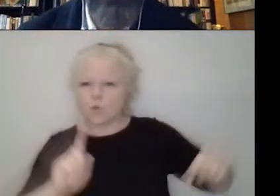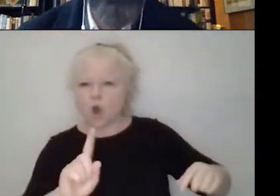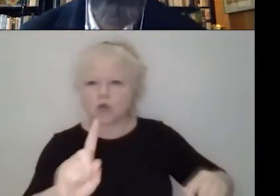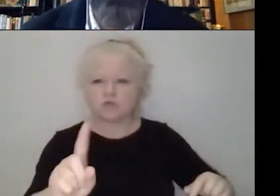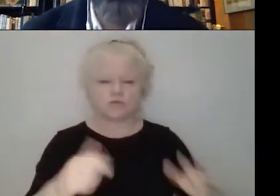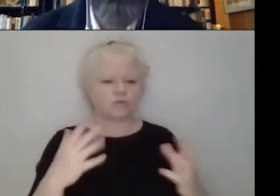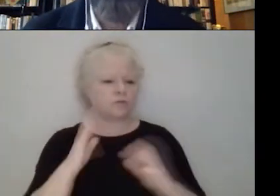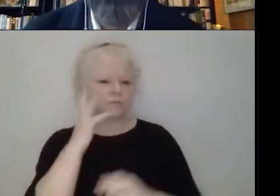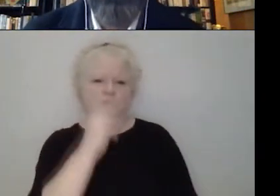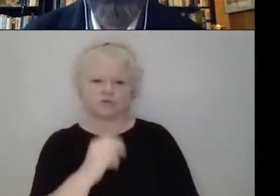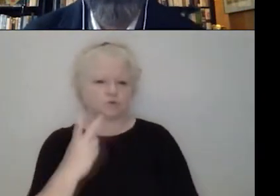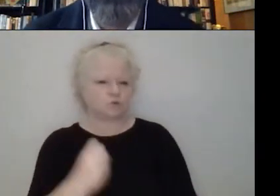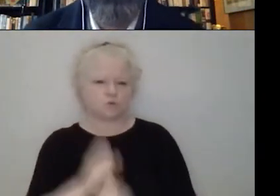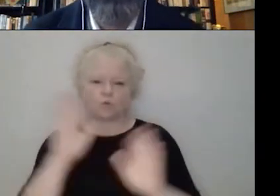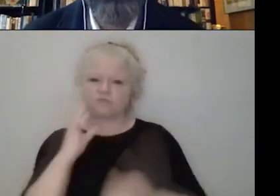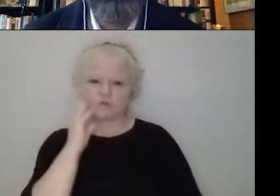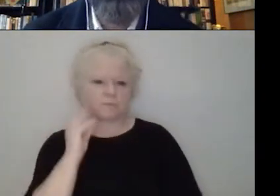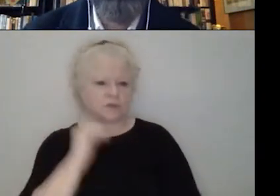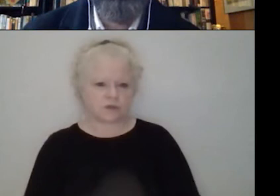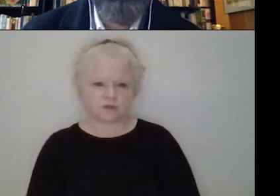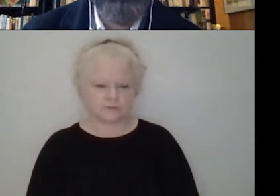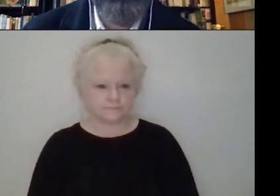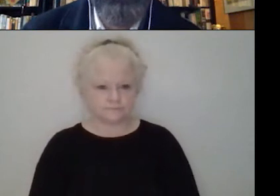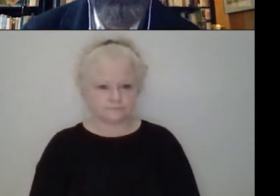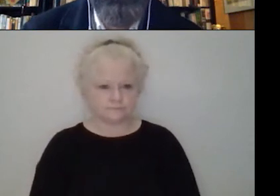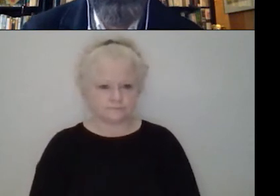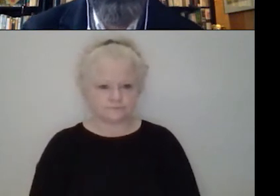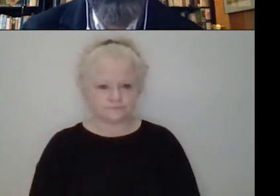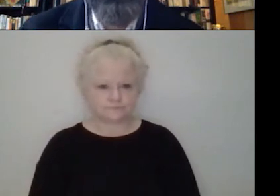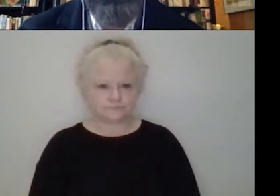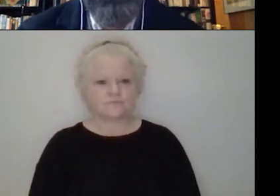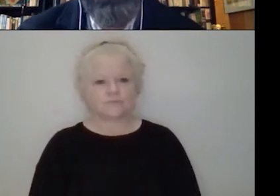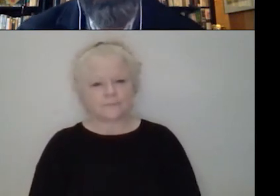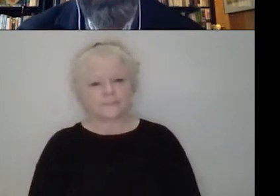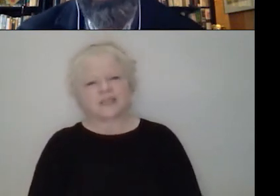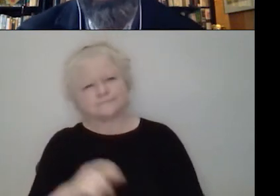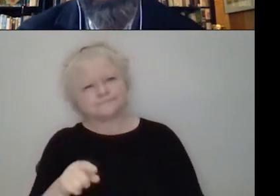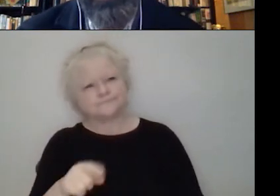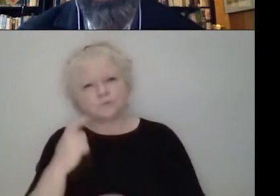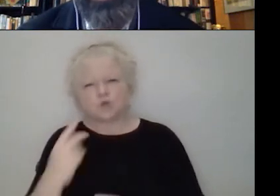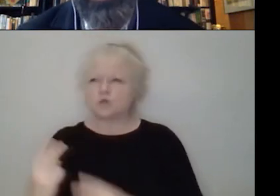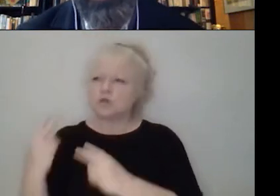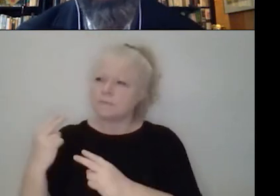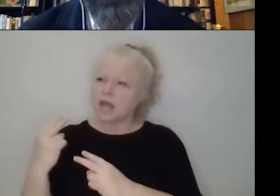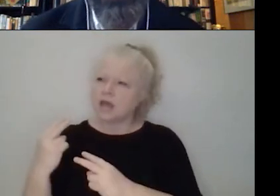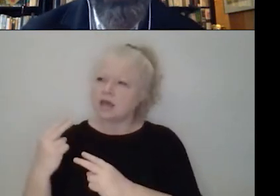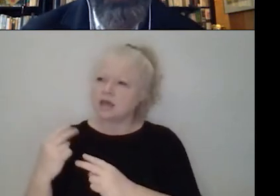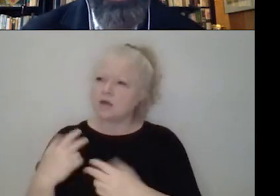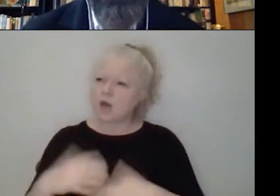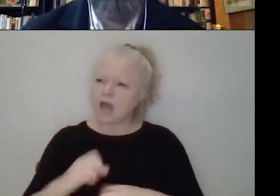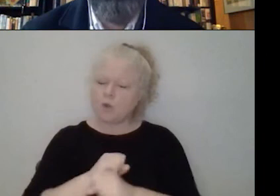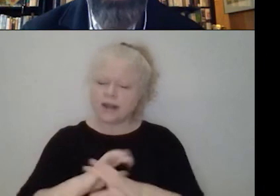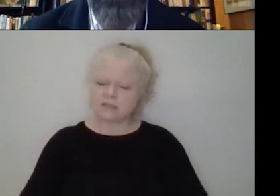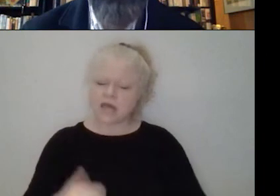being there for those 2 years. Yeah. And you look back, because we were talking about it, right? You kind of look back and go, wow, what a blessing that